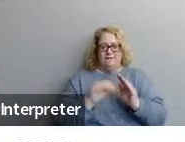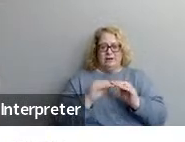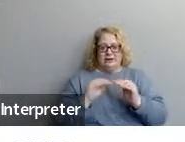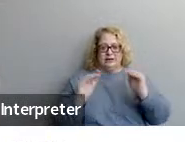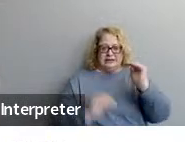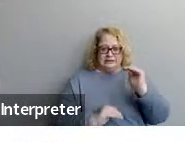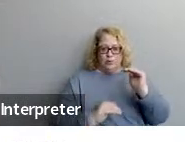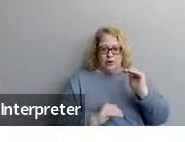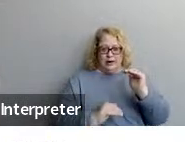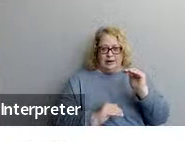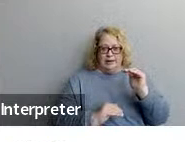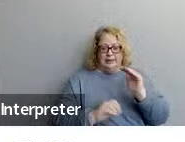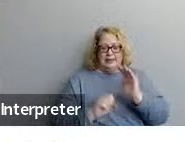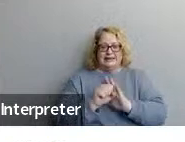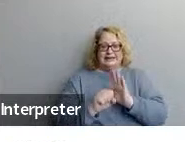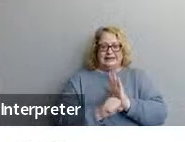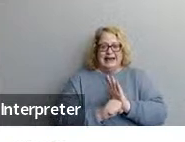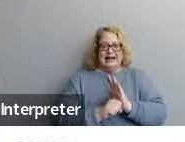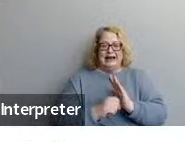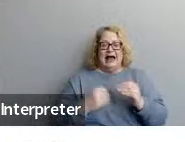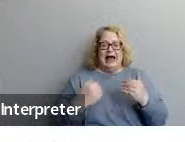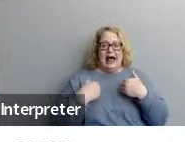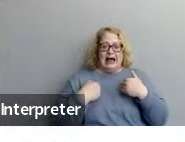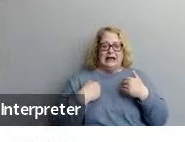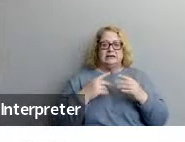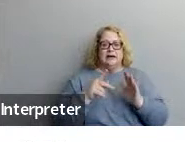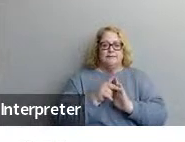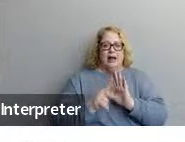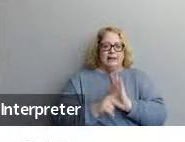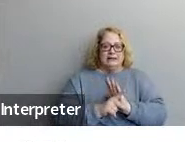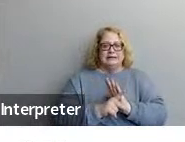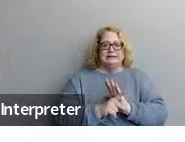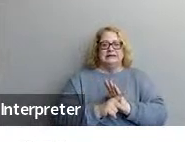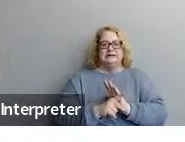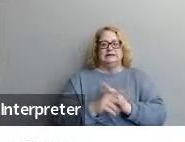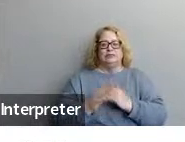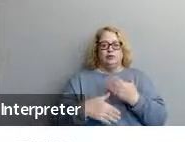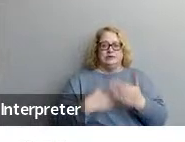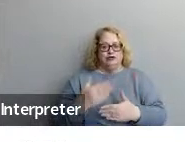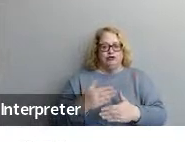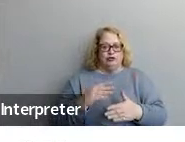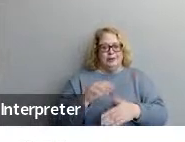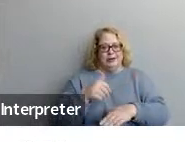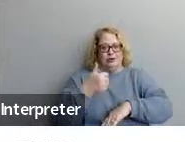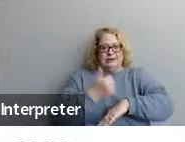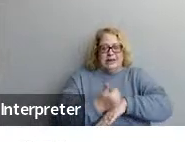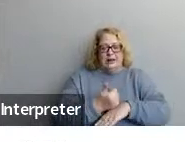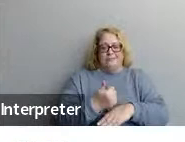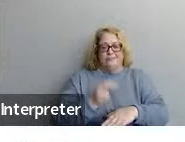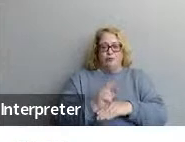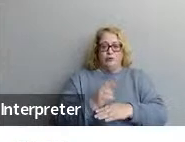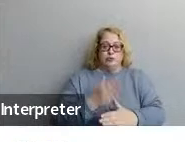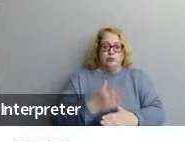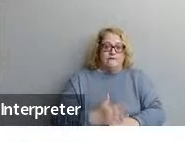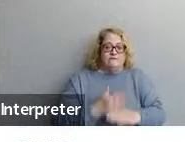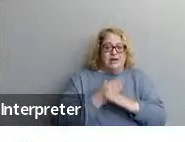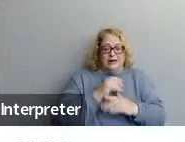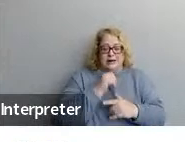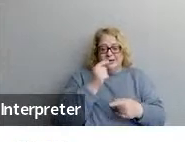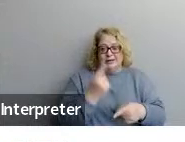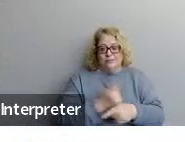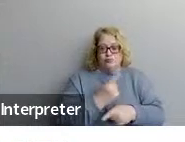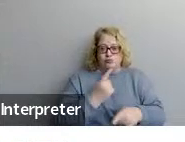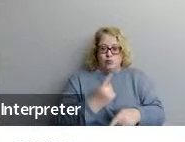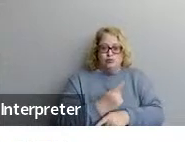effect policies and procedures that are designed for districts that they use to prevent